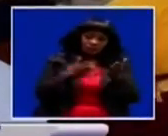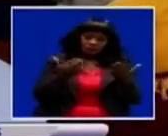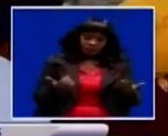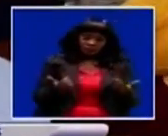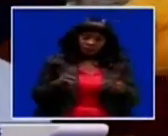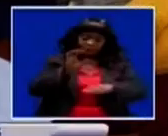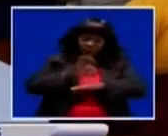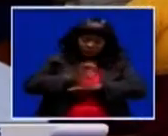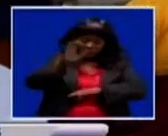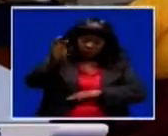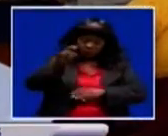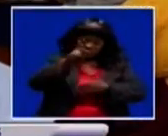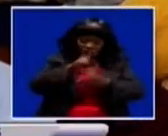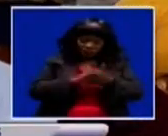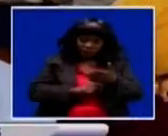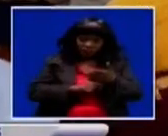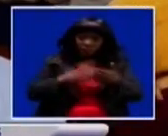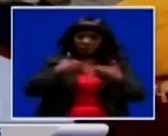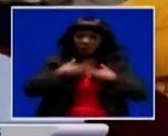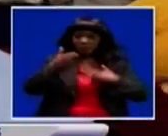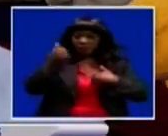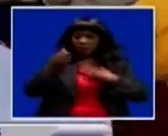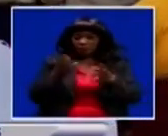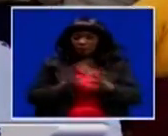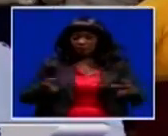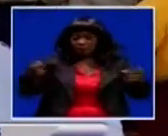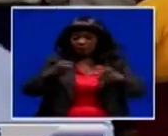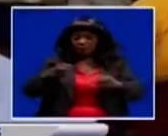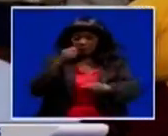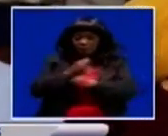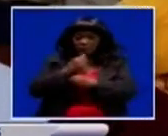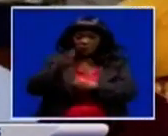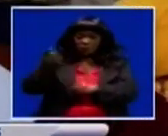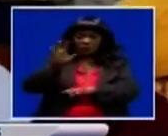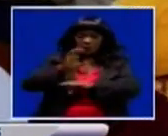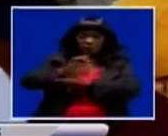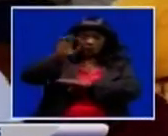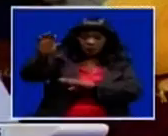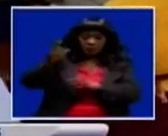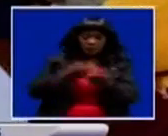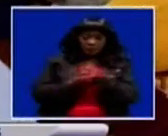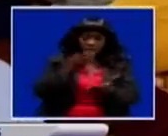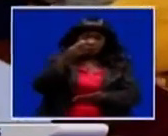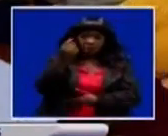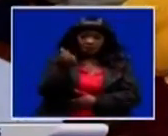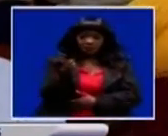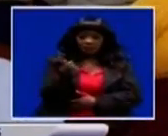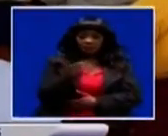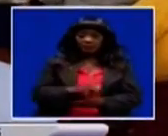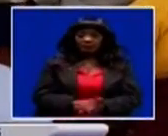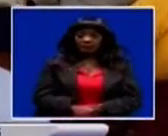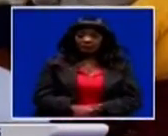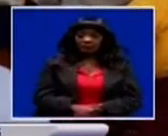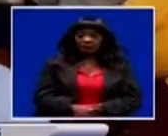Chipata, our counterparts there, we have another committee that's running in Chipata, and they also have raised some monies. I believe as